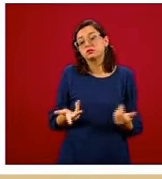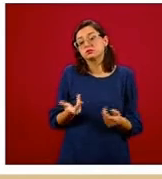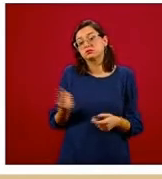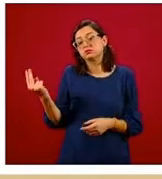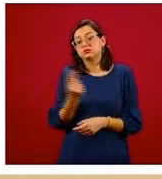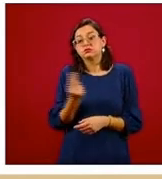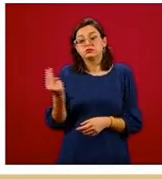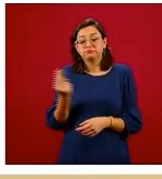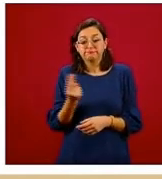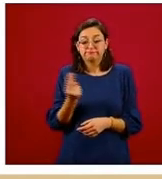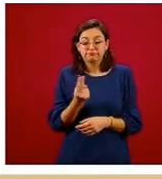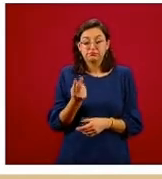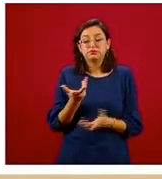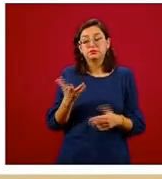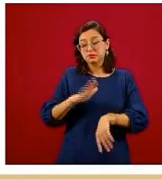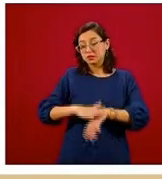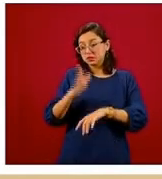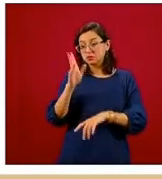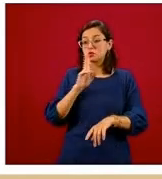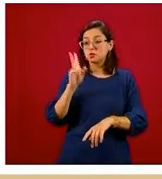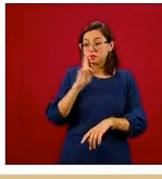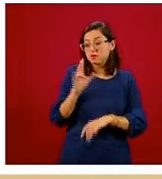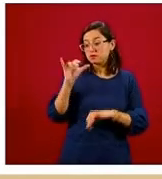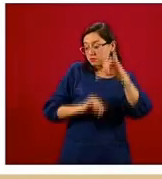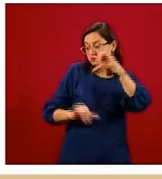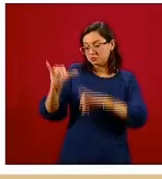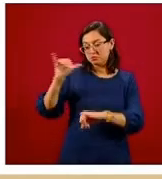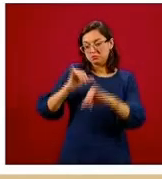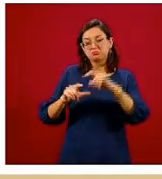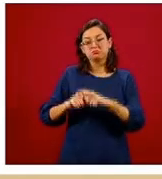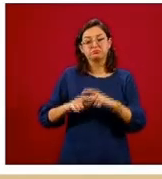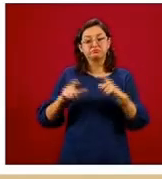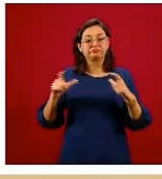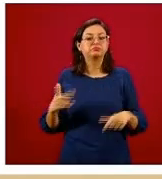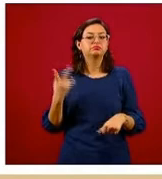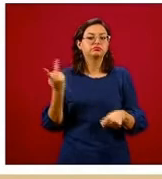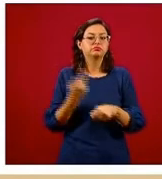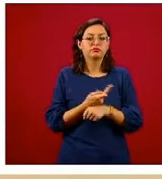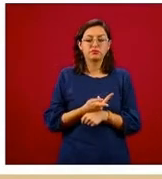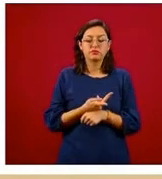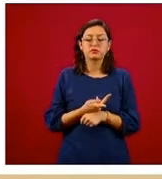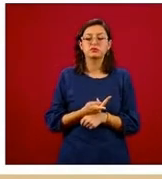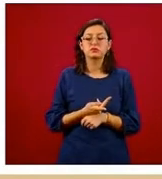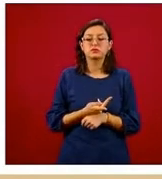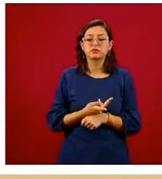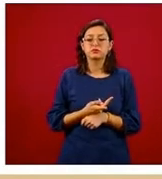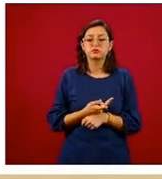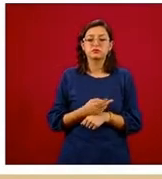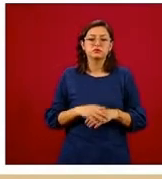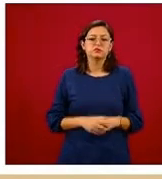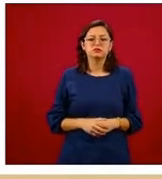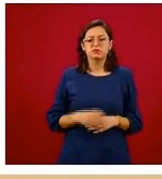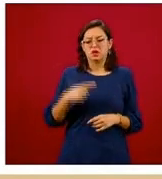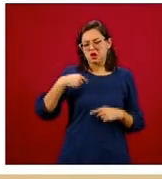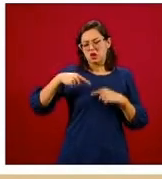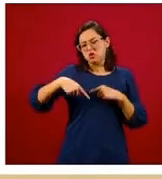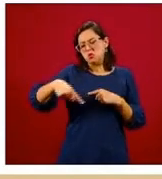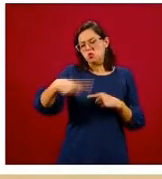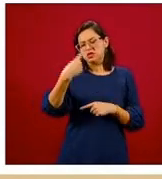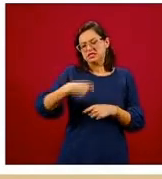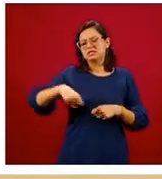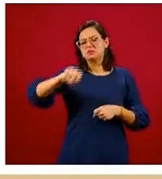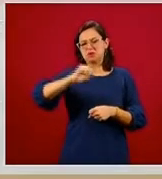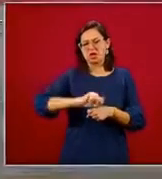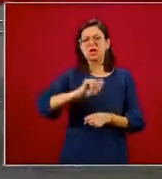is given hand in hand with demand, as it has been commented before in other previous conferences. It is not that